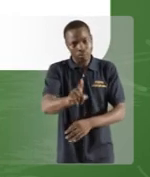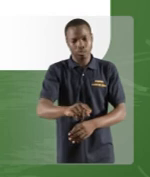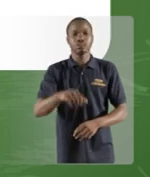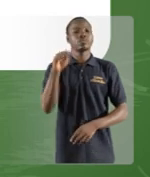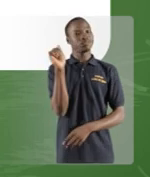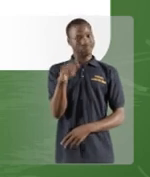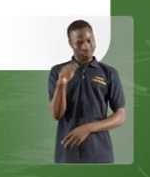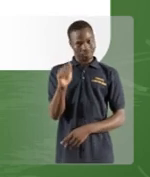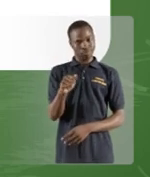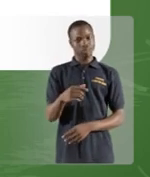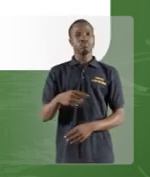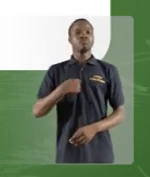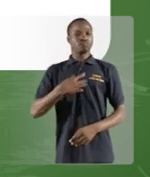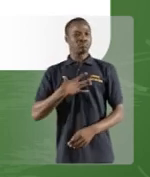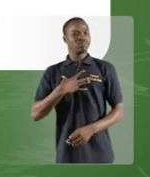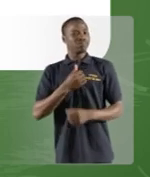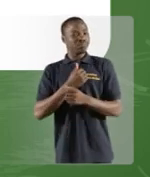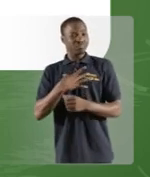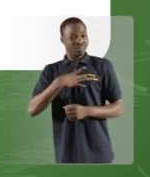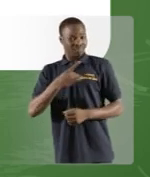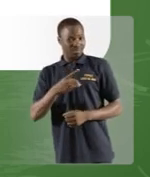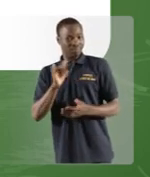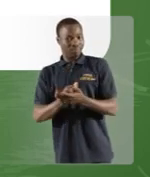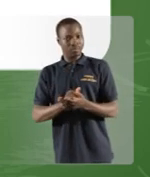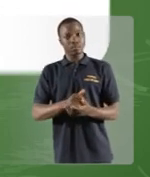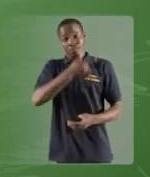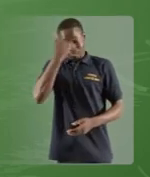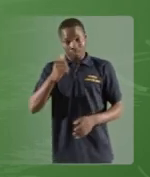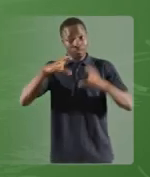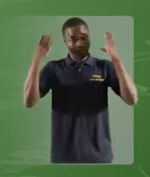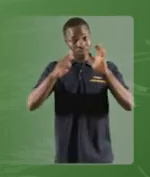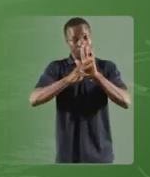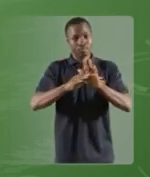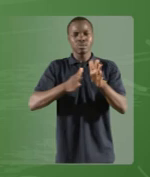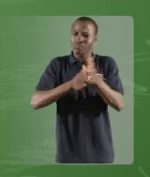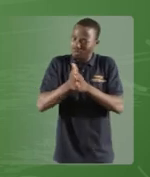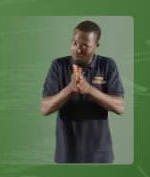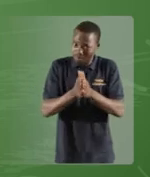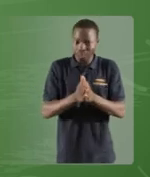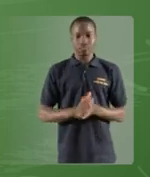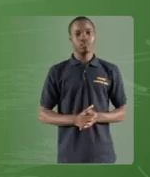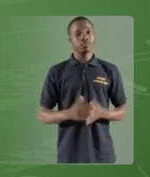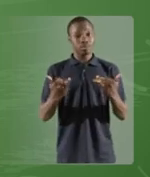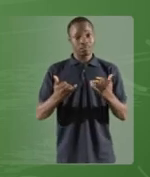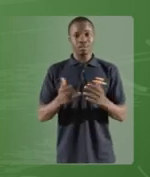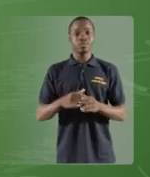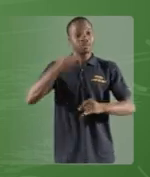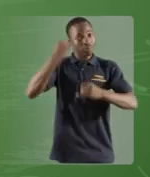Yes, I like it a lot. Okay, it was a very exciting event. Okay, so that's good. That's